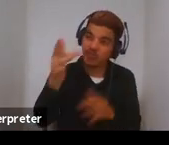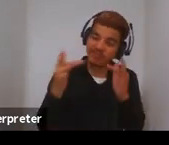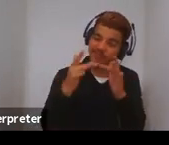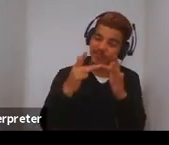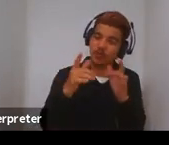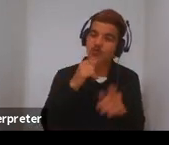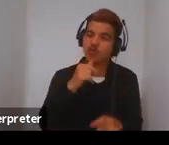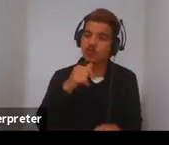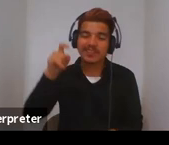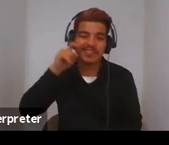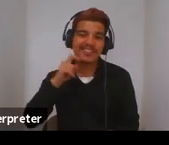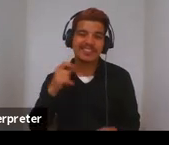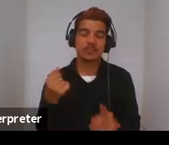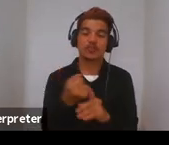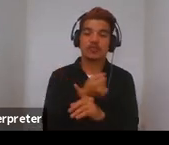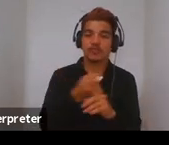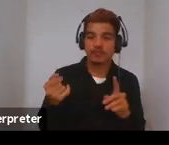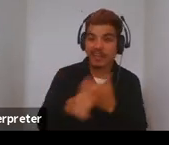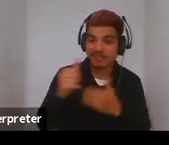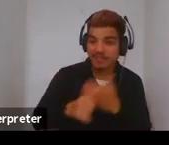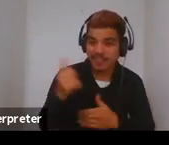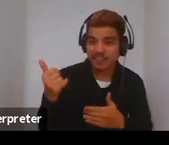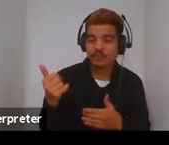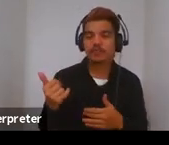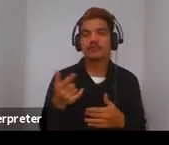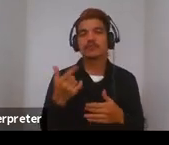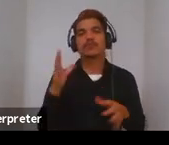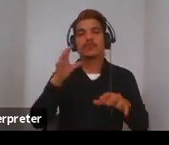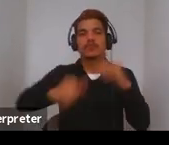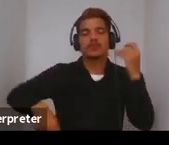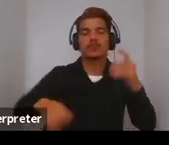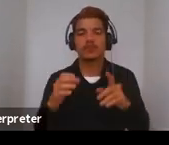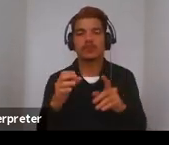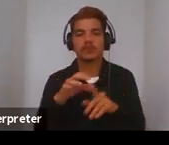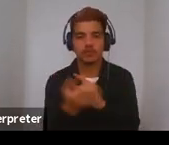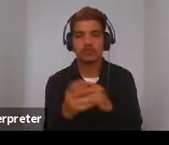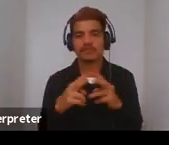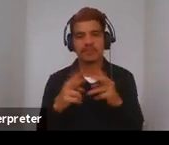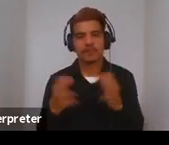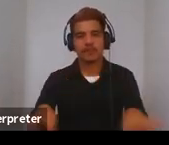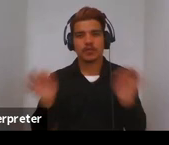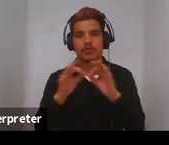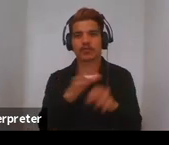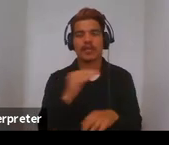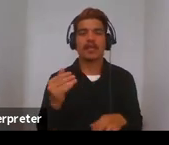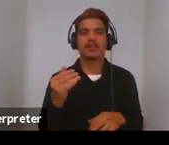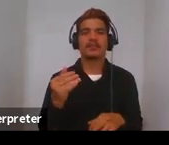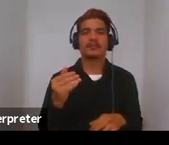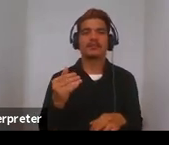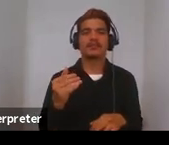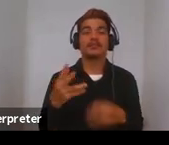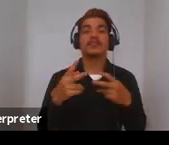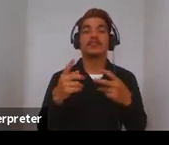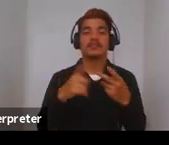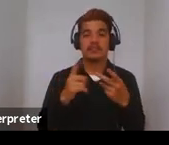violence. So kind of understanding that and the underpinnings of rape culture are very, very important. And the second